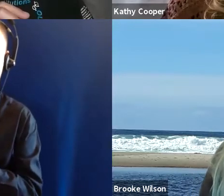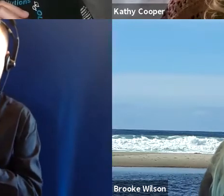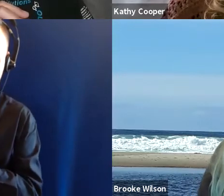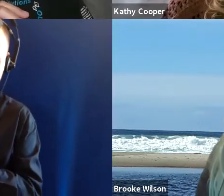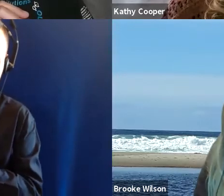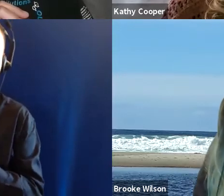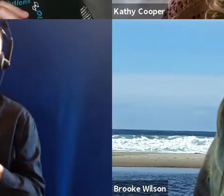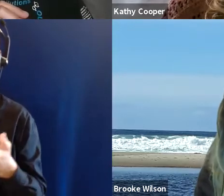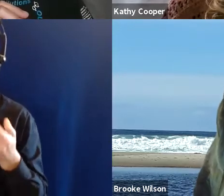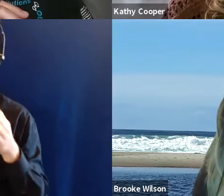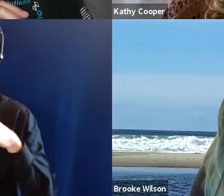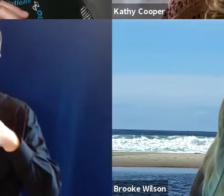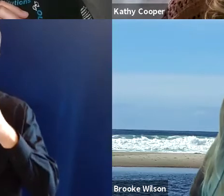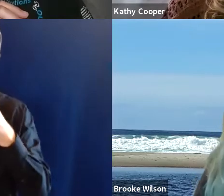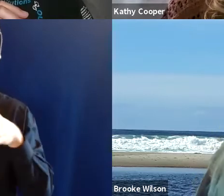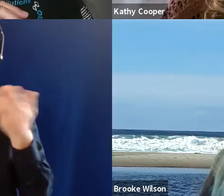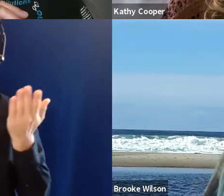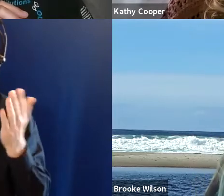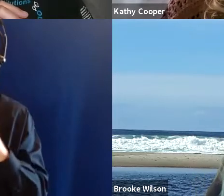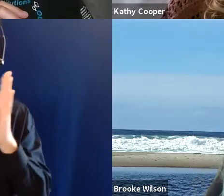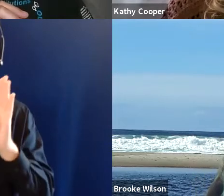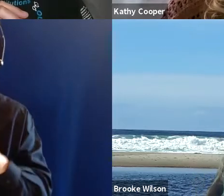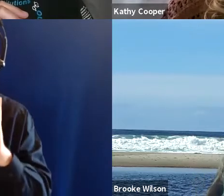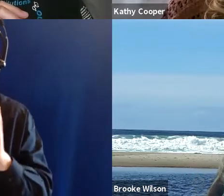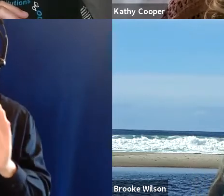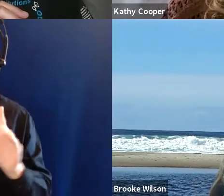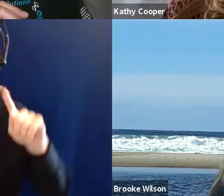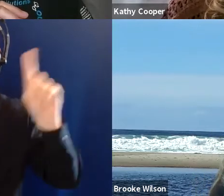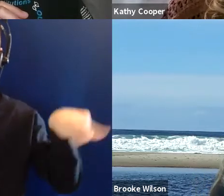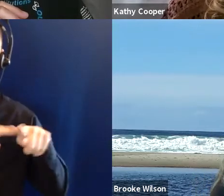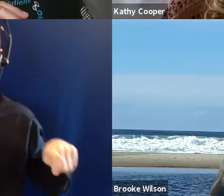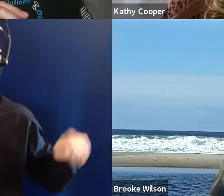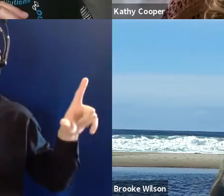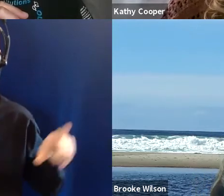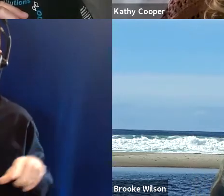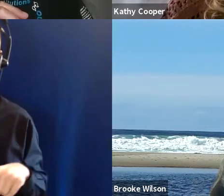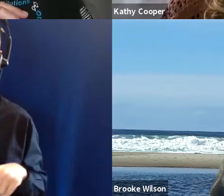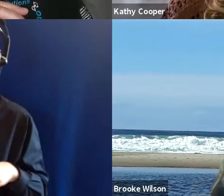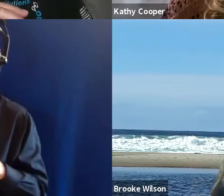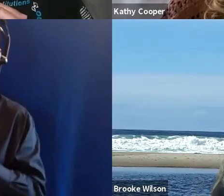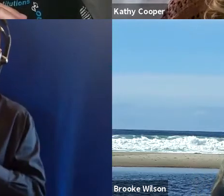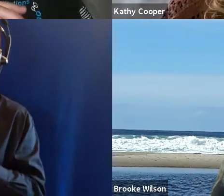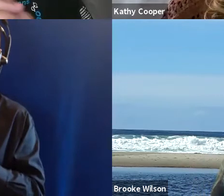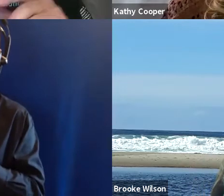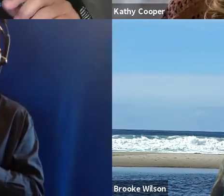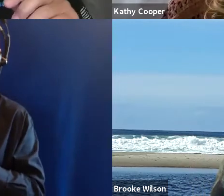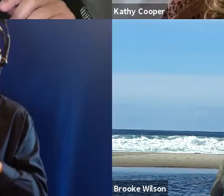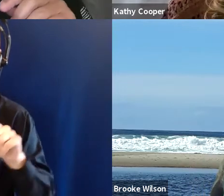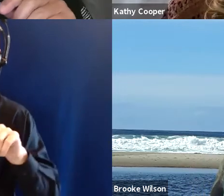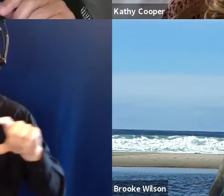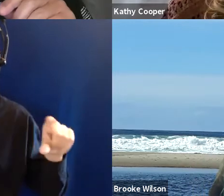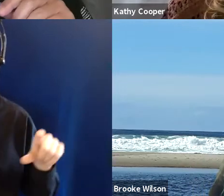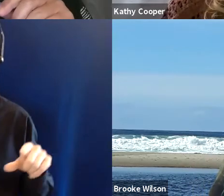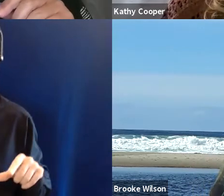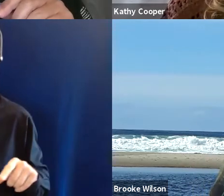housekeeping items. It's also showing on the screen. If you scroll over the menu bar, we should all be pros at